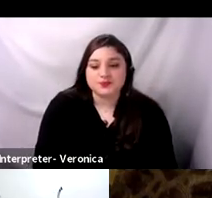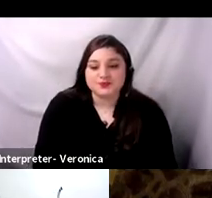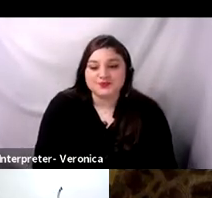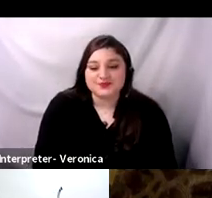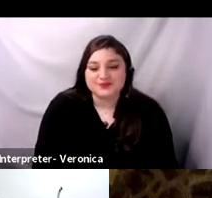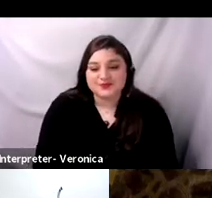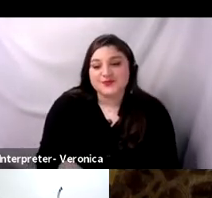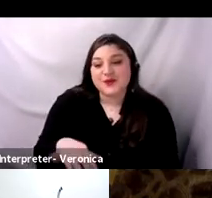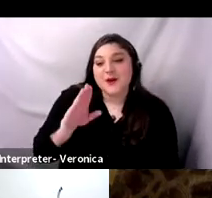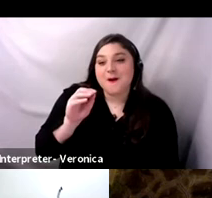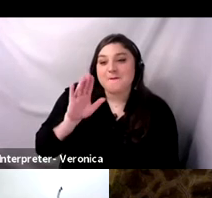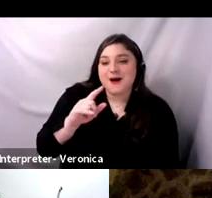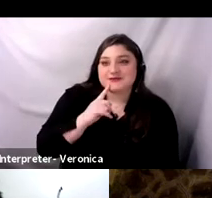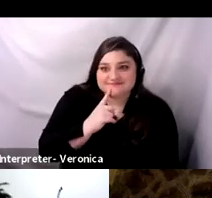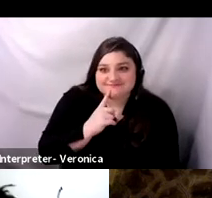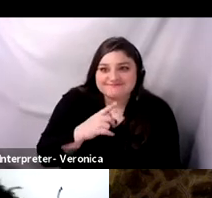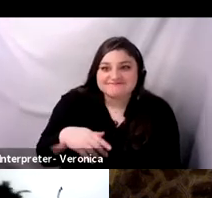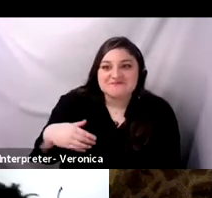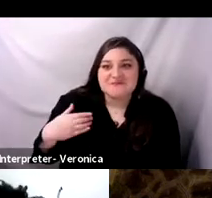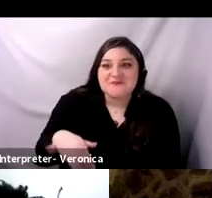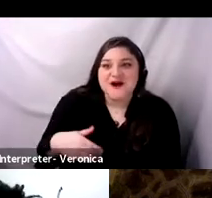Already, do you want to answer that?